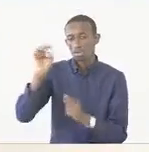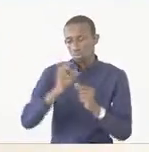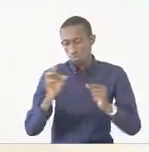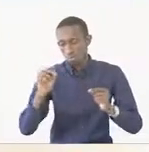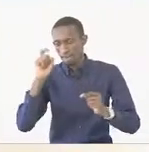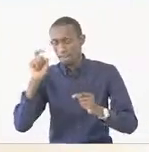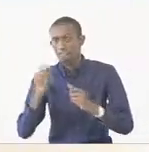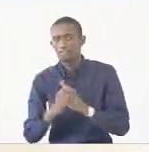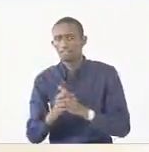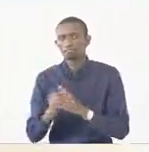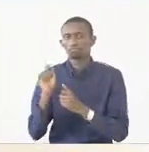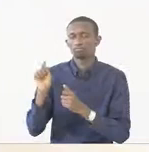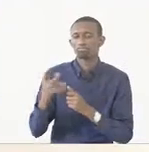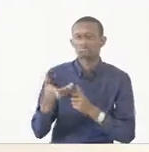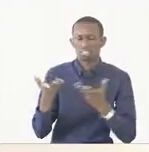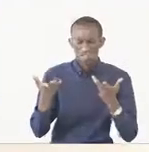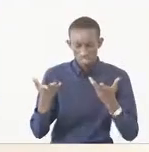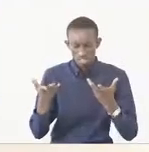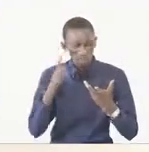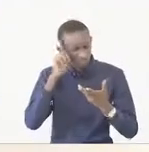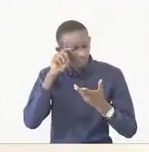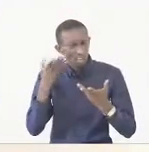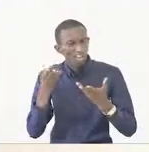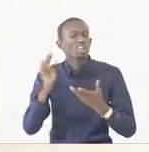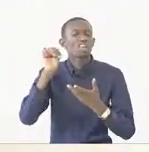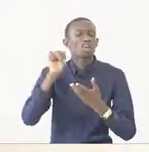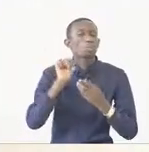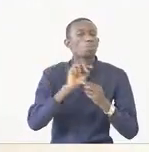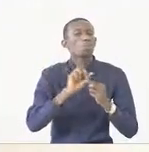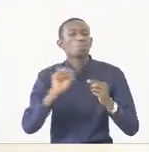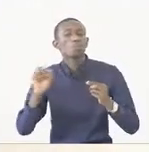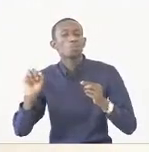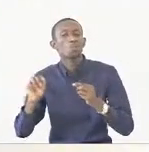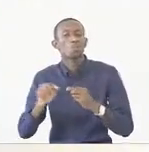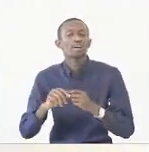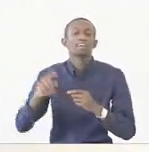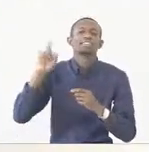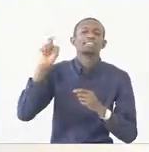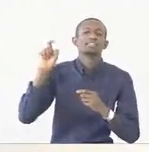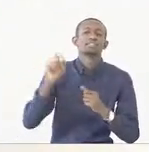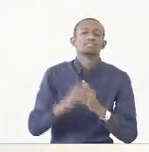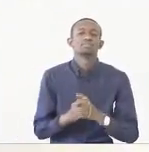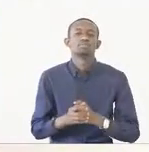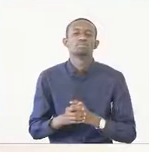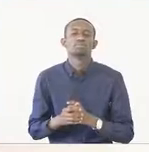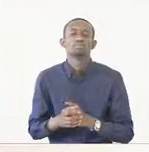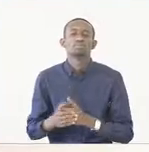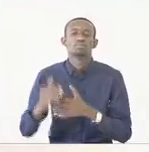x-axis. What do you think is going out to be this one? Along the x-axis we have, this is